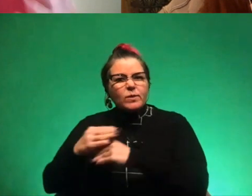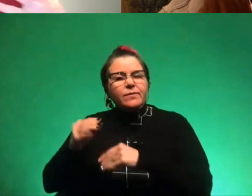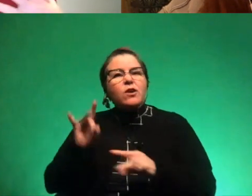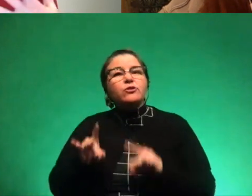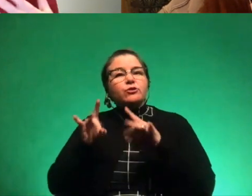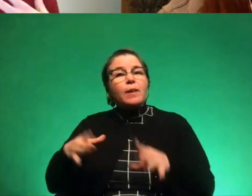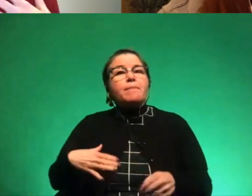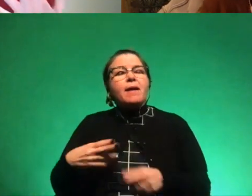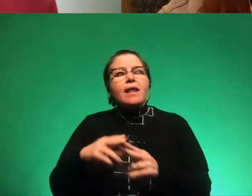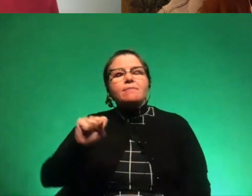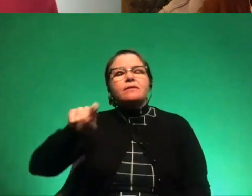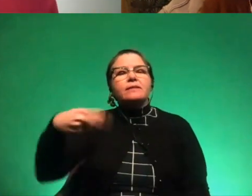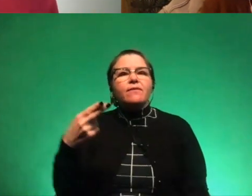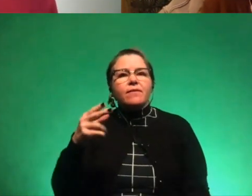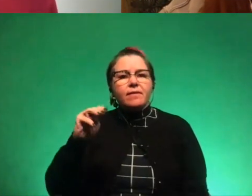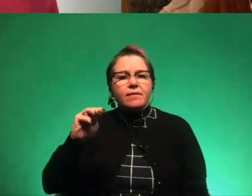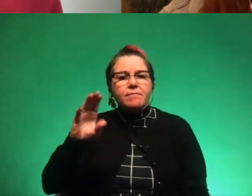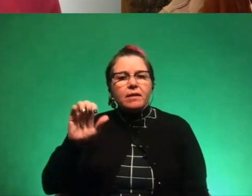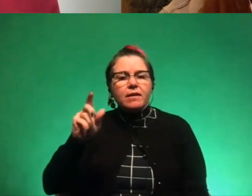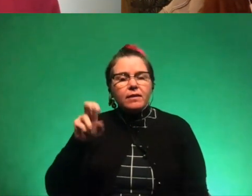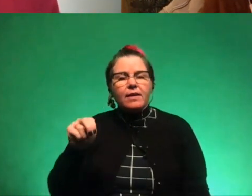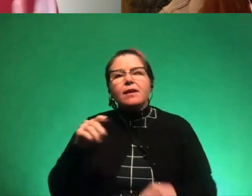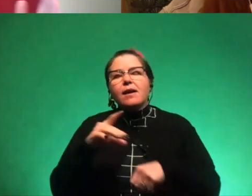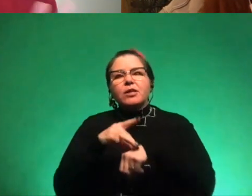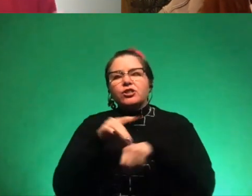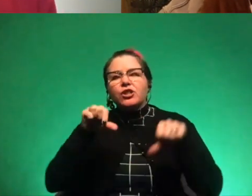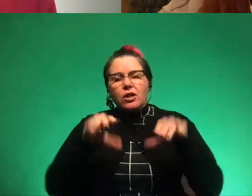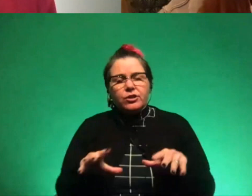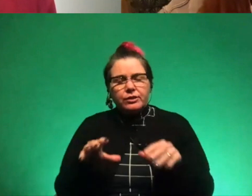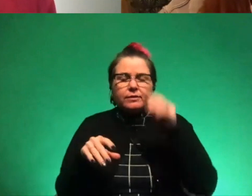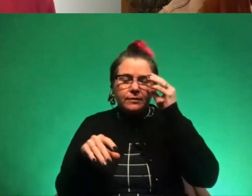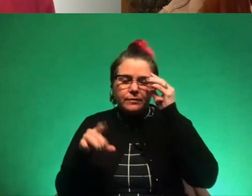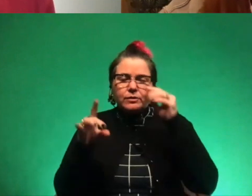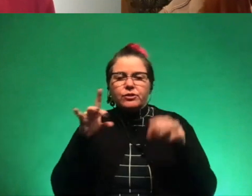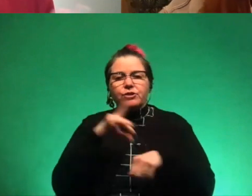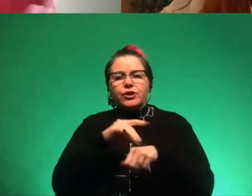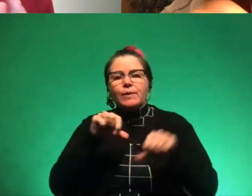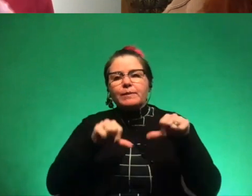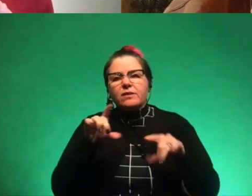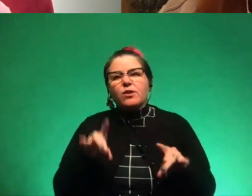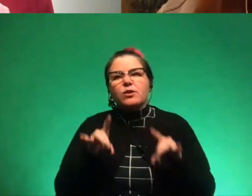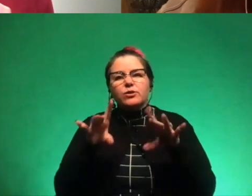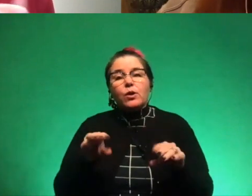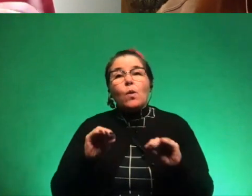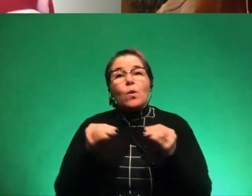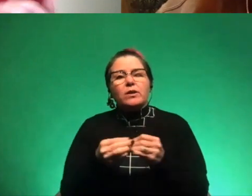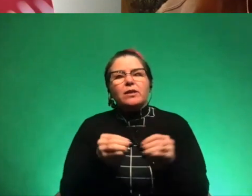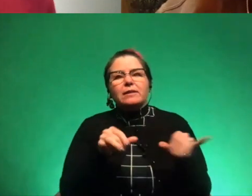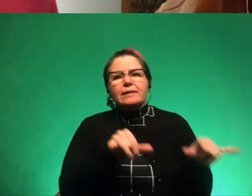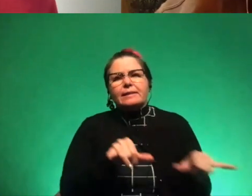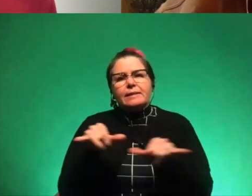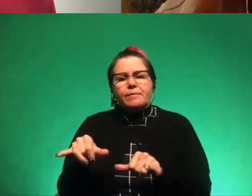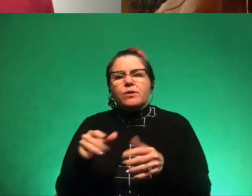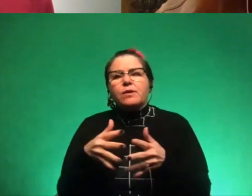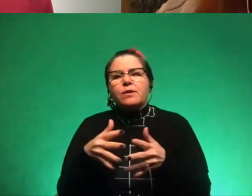name's Steph McLennan, and I'm a geologist at Geoscience Australia. And our organization is quite similar to the